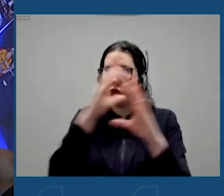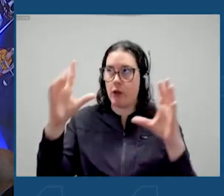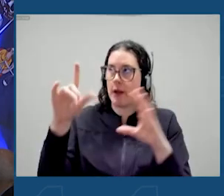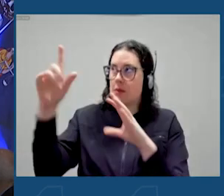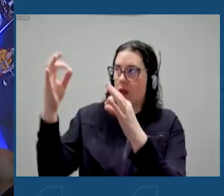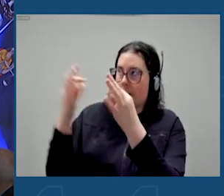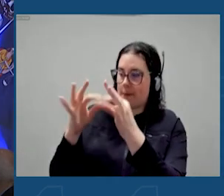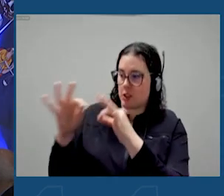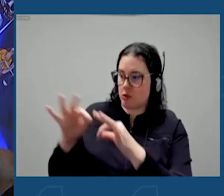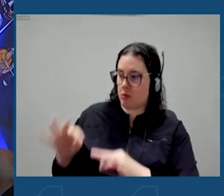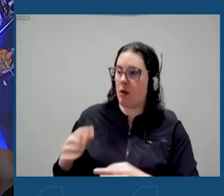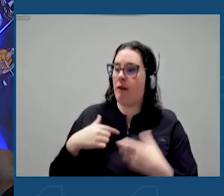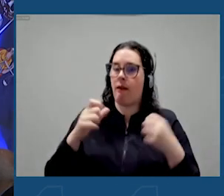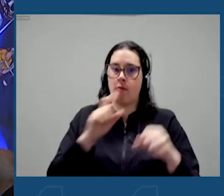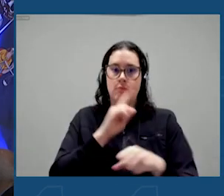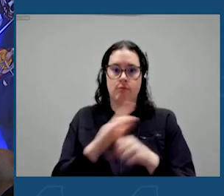reality.